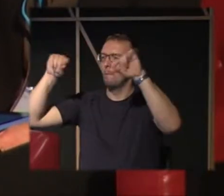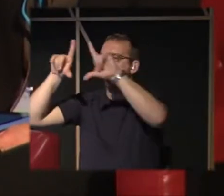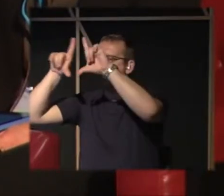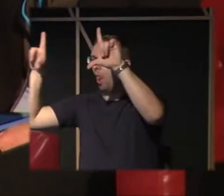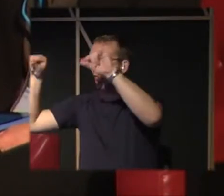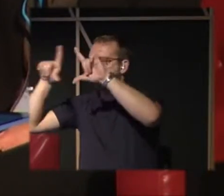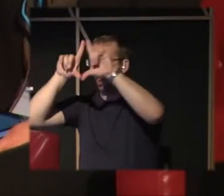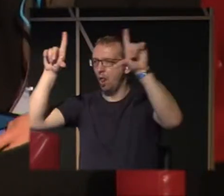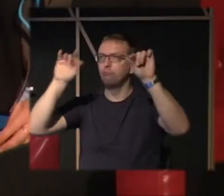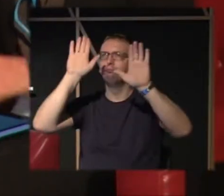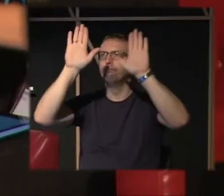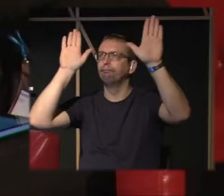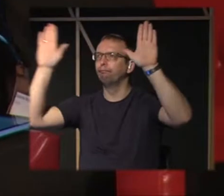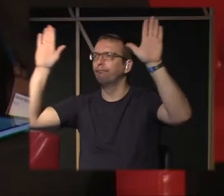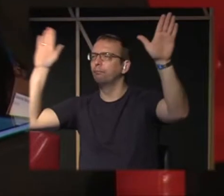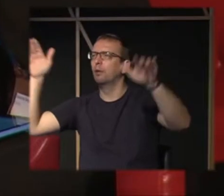helpful as well.